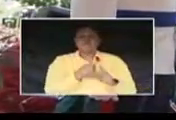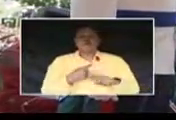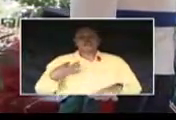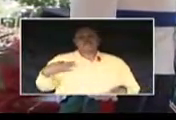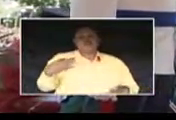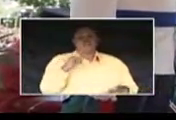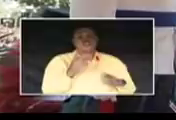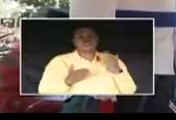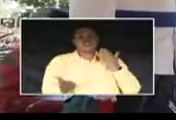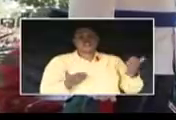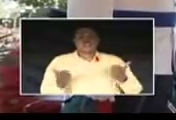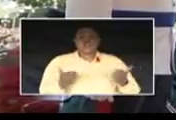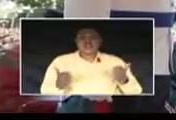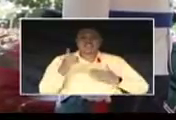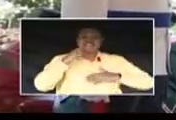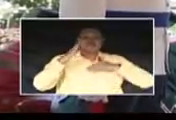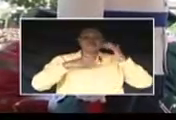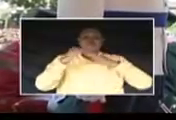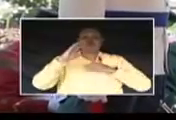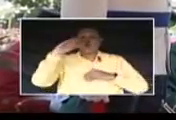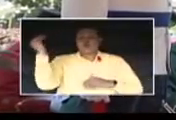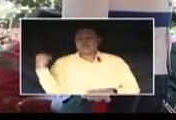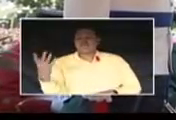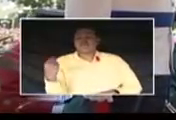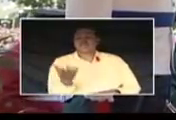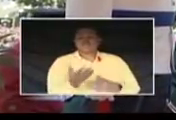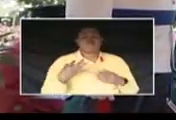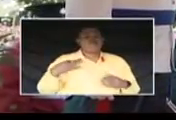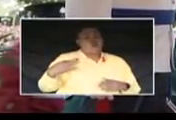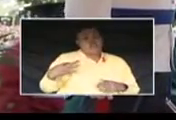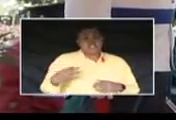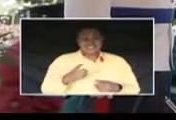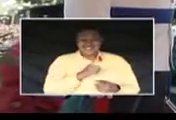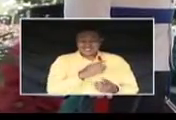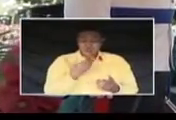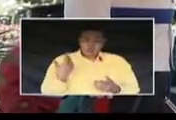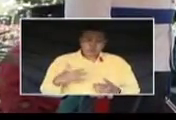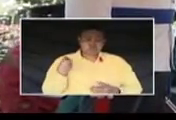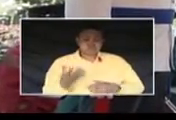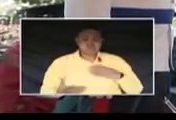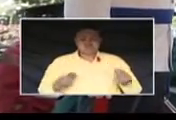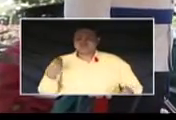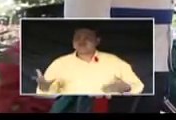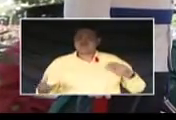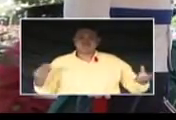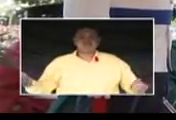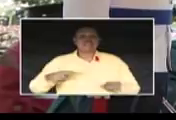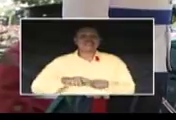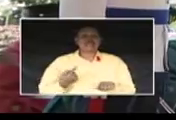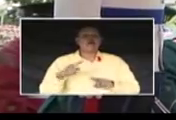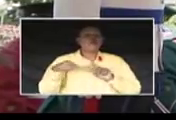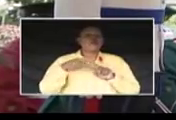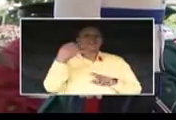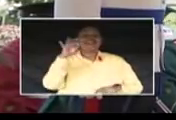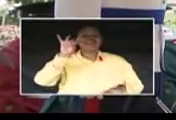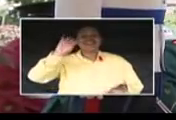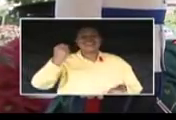the services of his construction company. His outstanding philanthropic work began in the 1980s